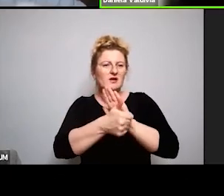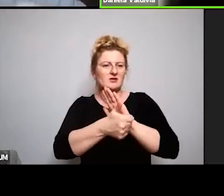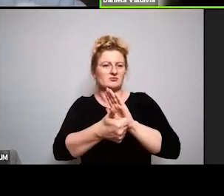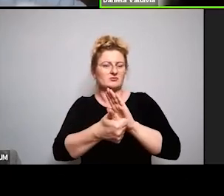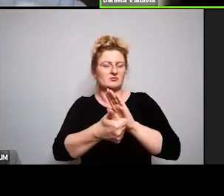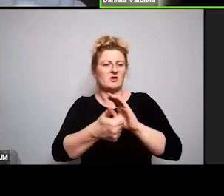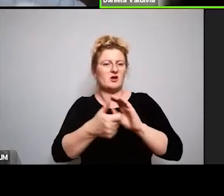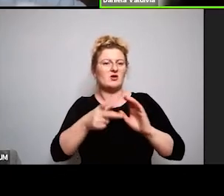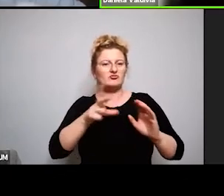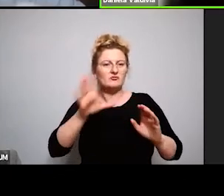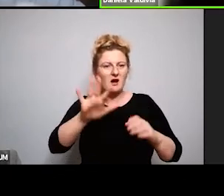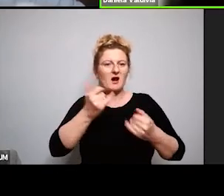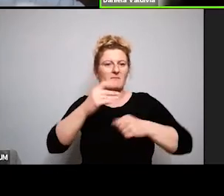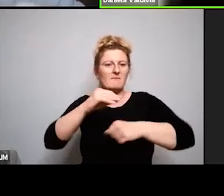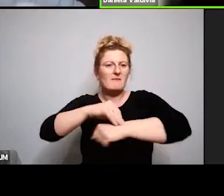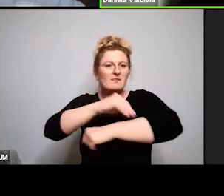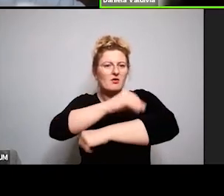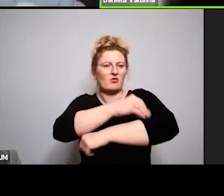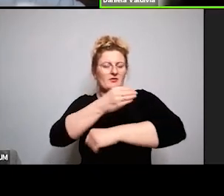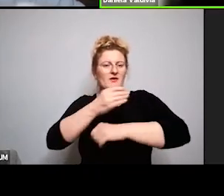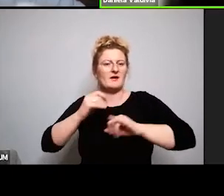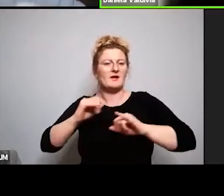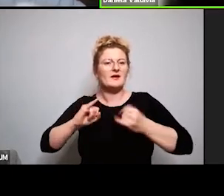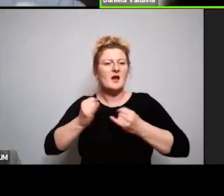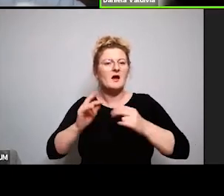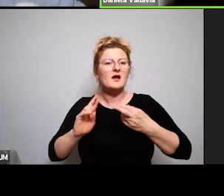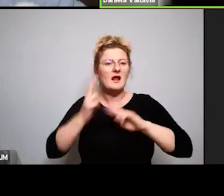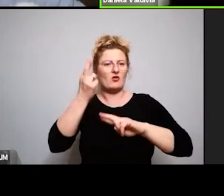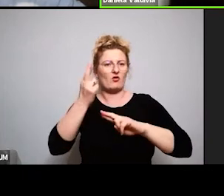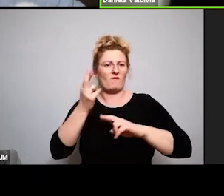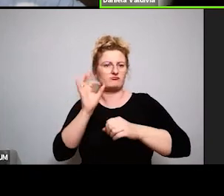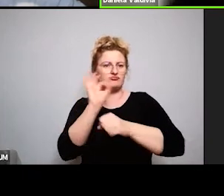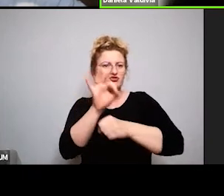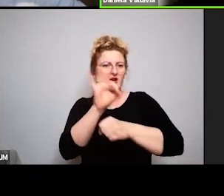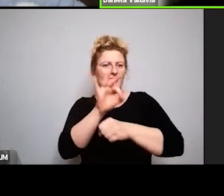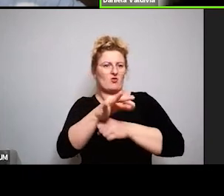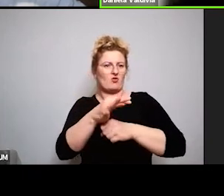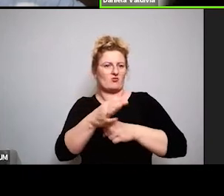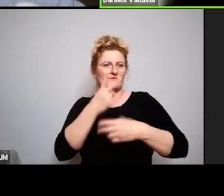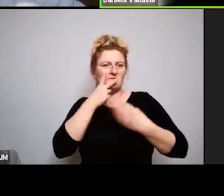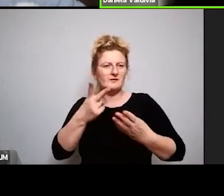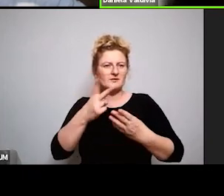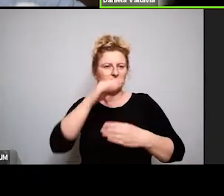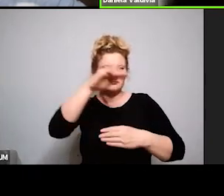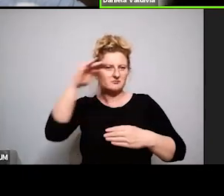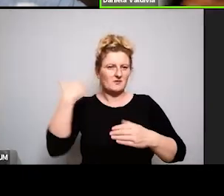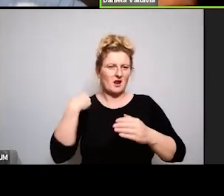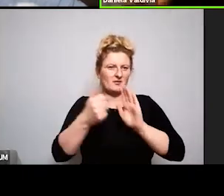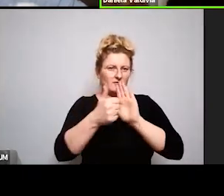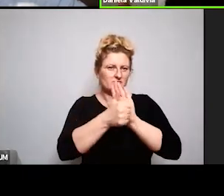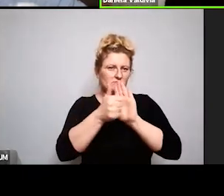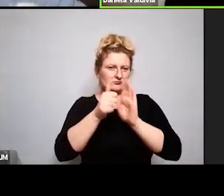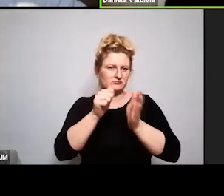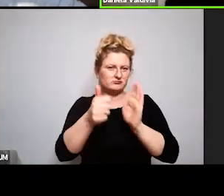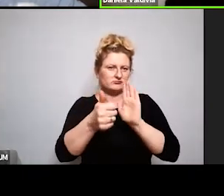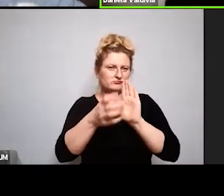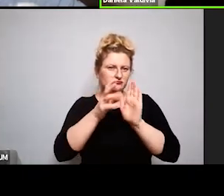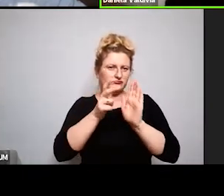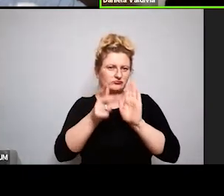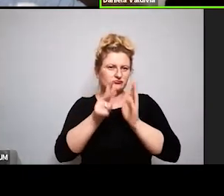Yeah, okay. We have, we also, what we did with the military was this interruption